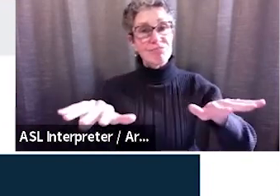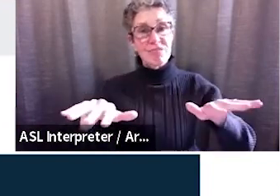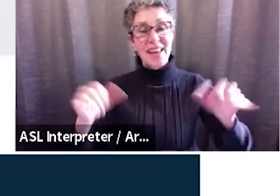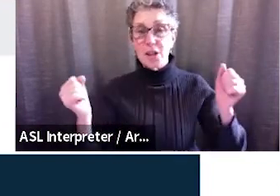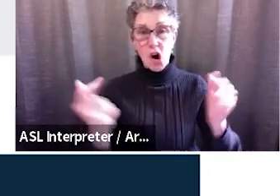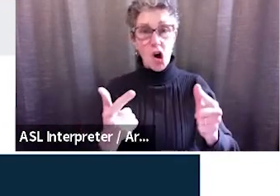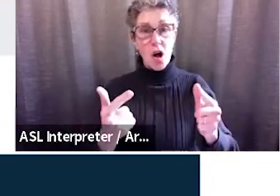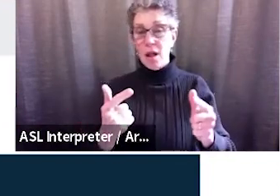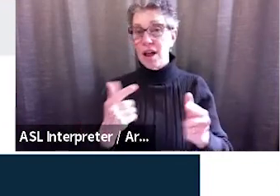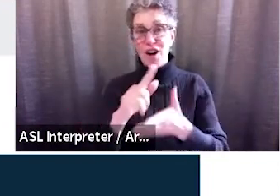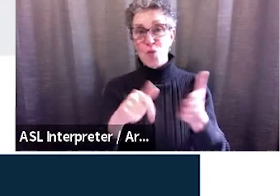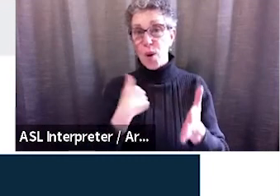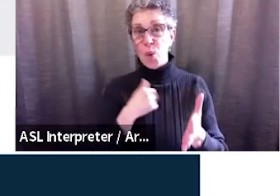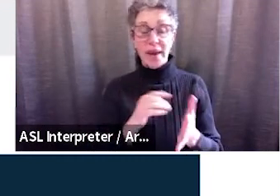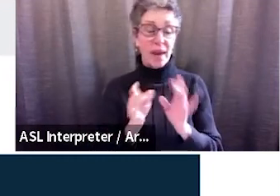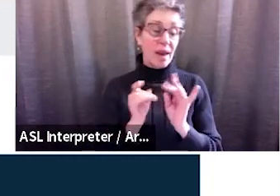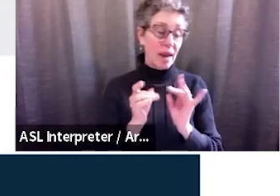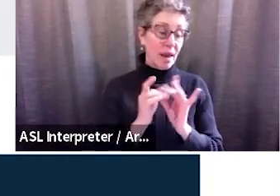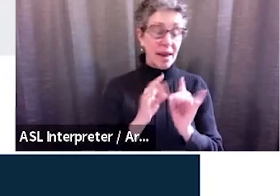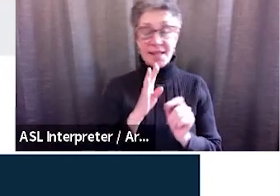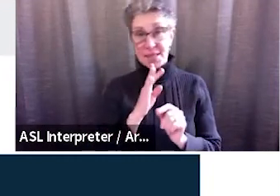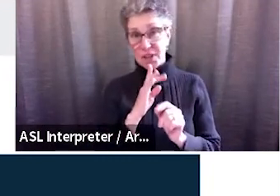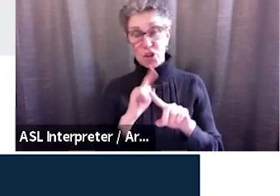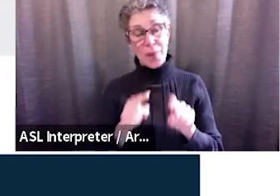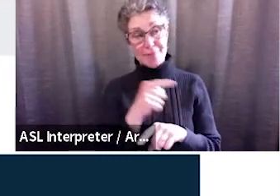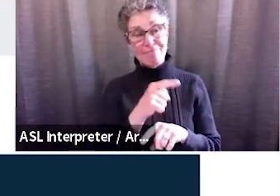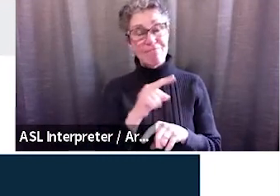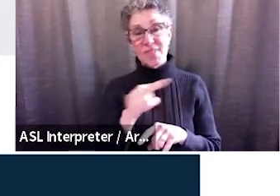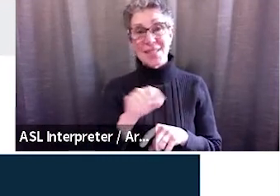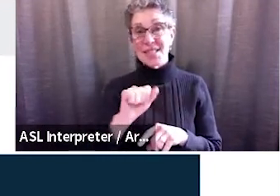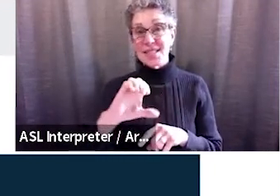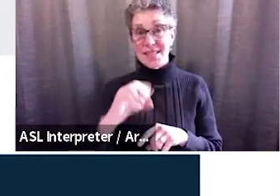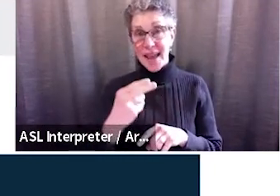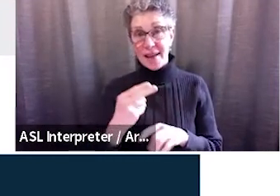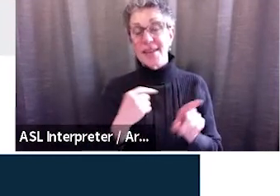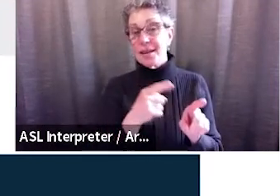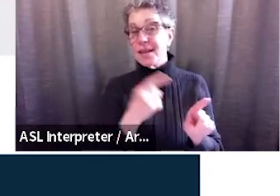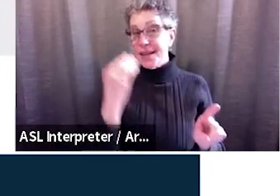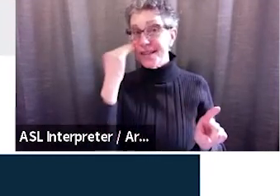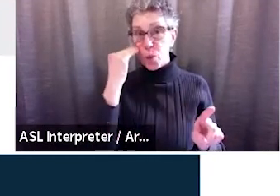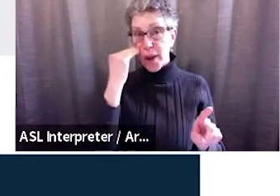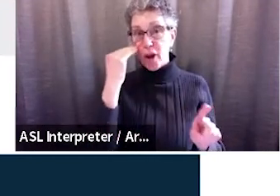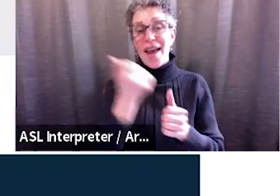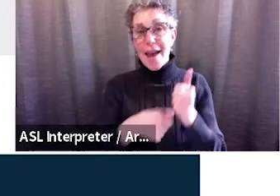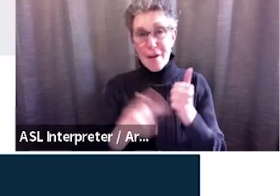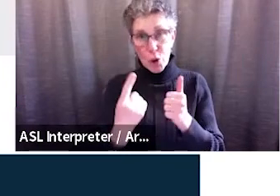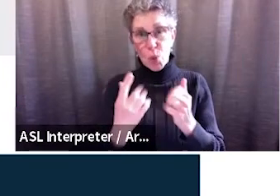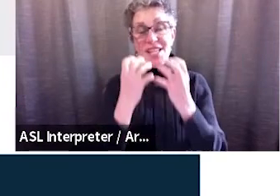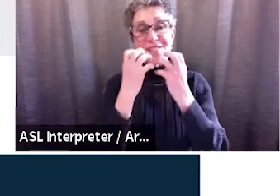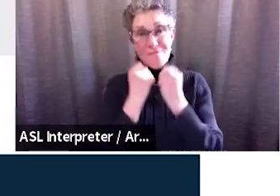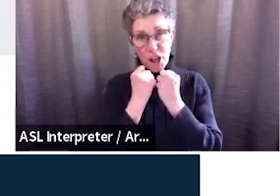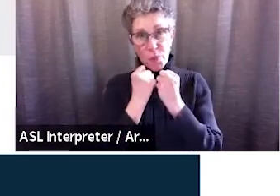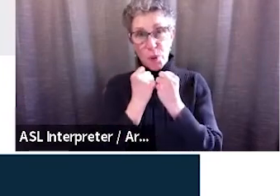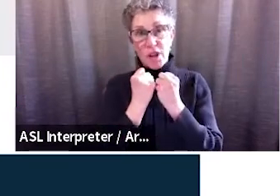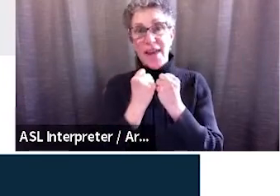speech. But Zach demonstrates to us that he is aware of everyone's value and that we all are